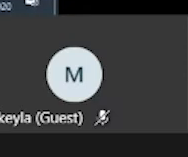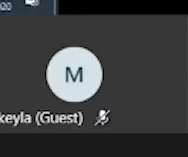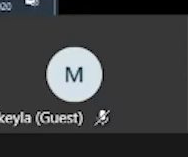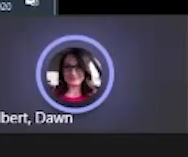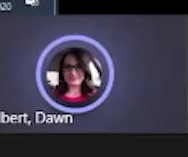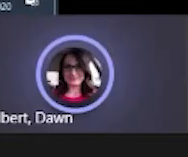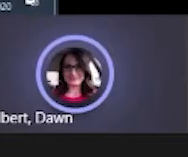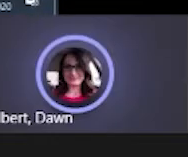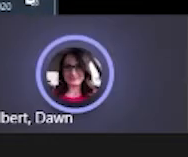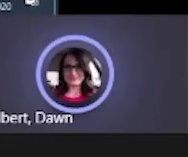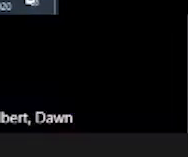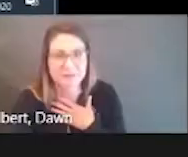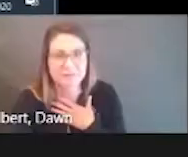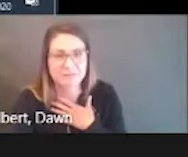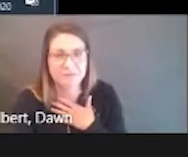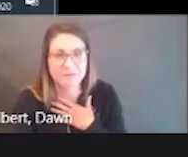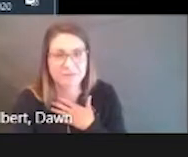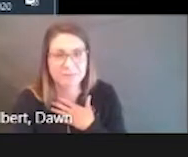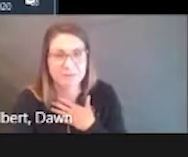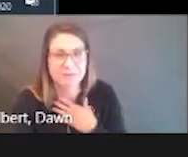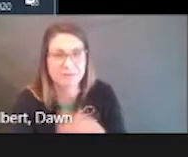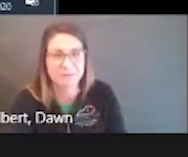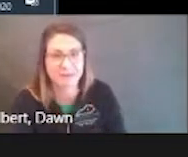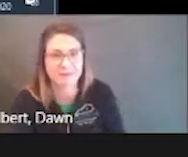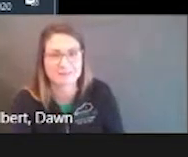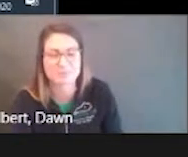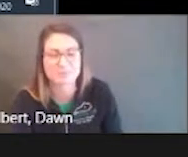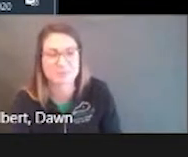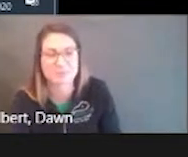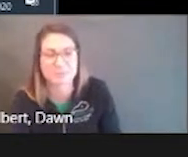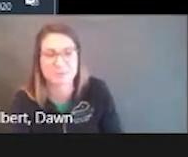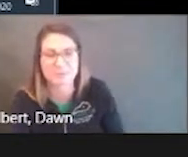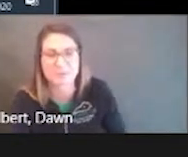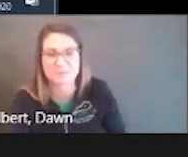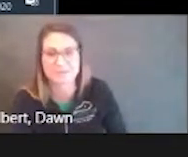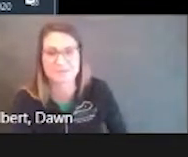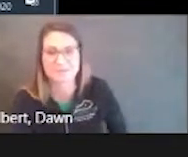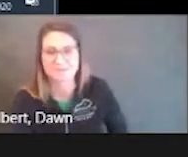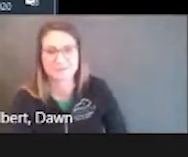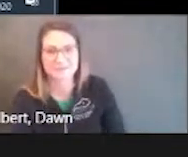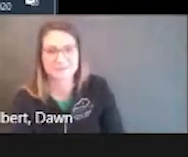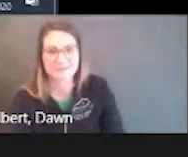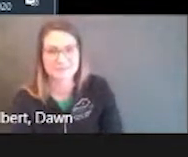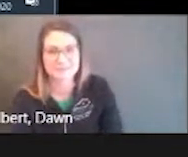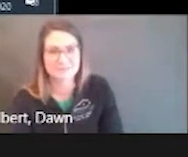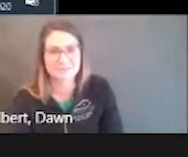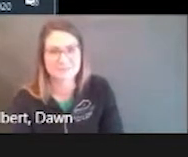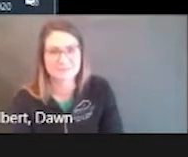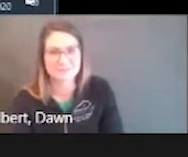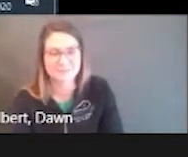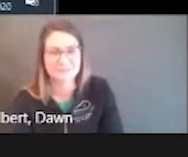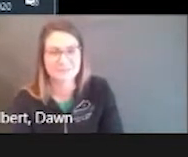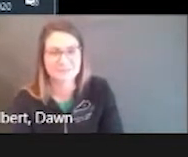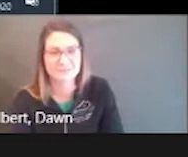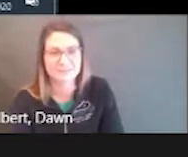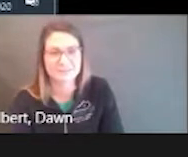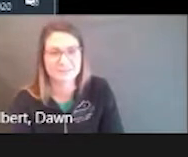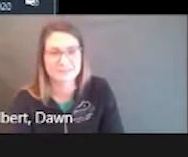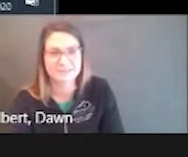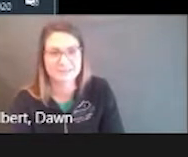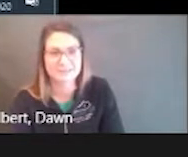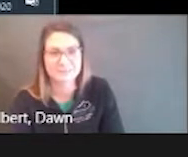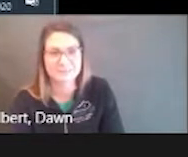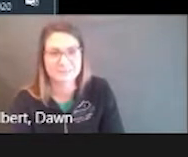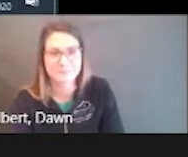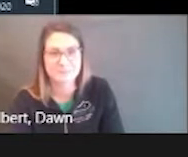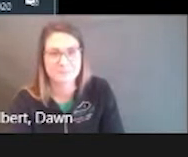Michaela can't hear you, but the interpreter's here and can verify that Michaela and Elizabeth are both here. Yes. Okay. Before going to the third and fourth